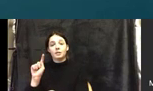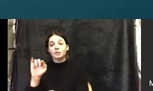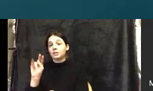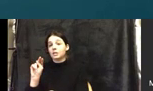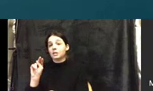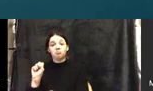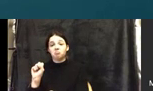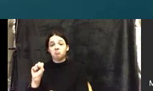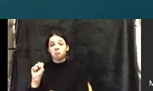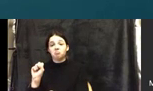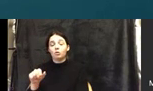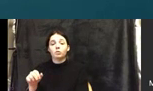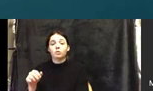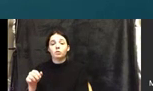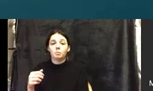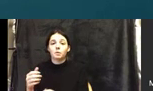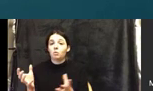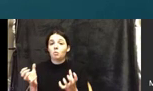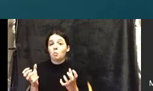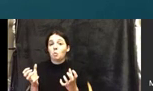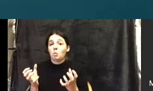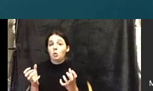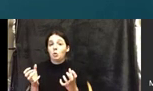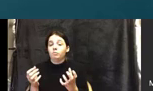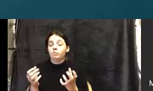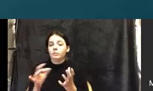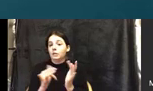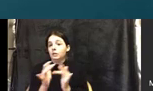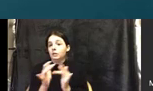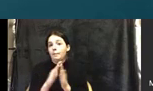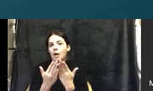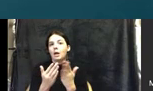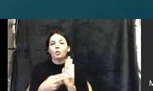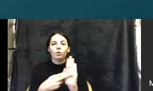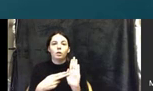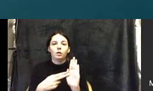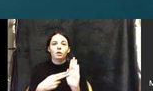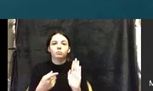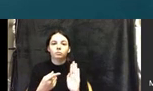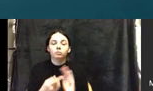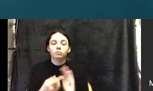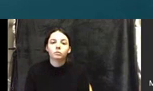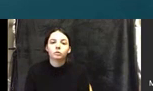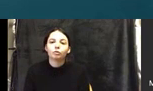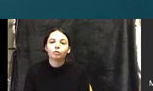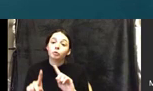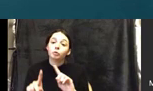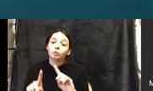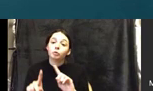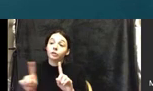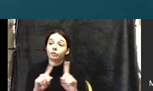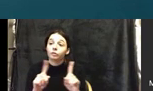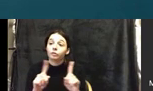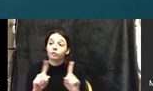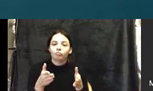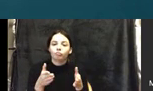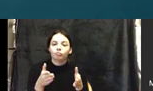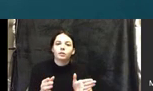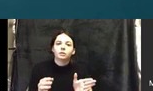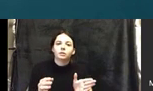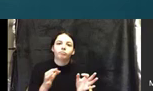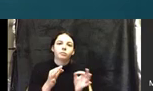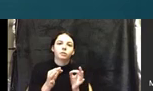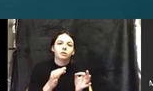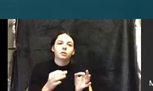So there are different ways that you say things and different ways that they will be perceived and you